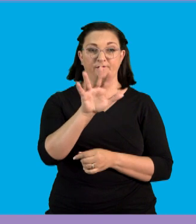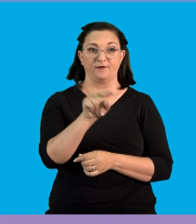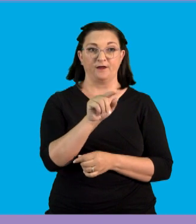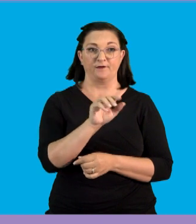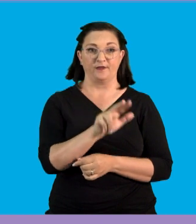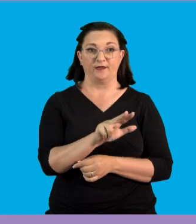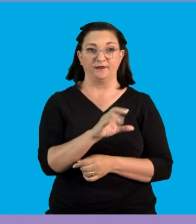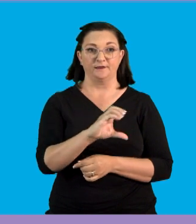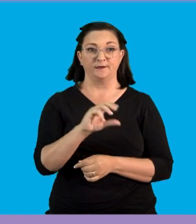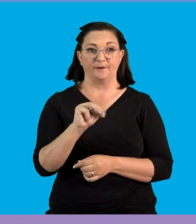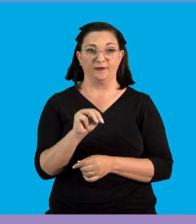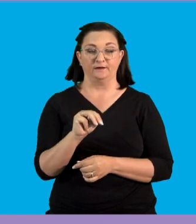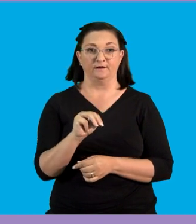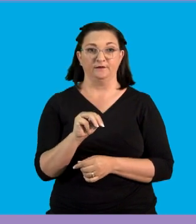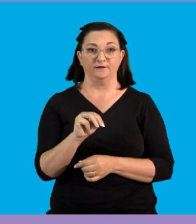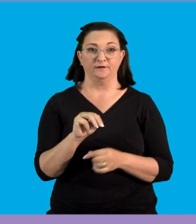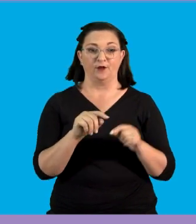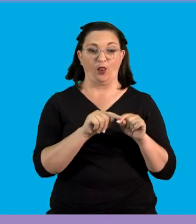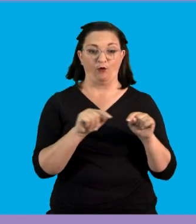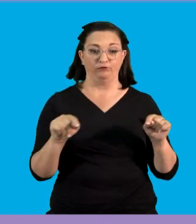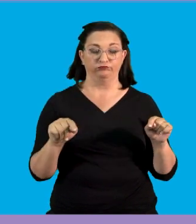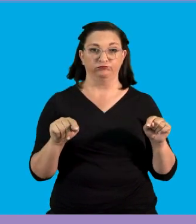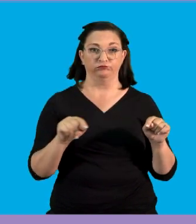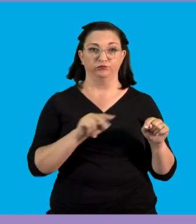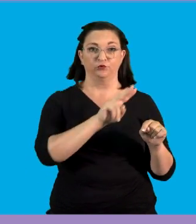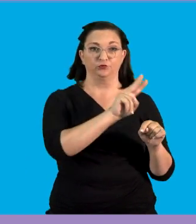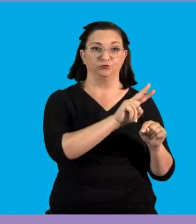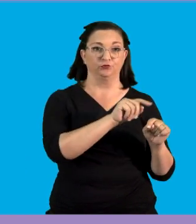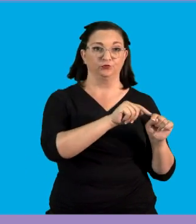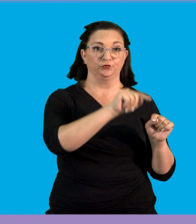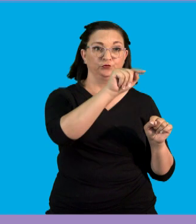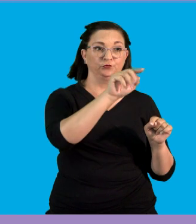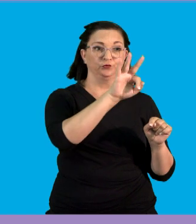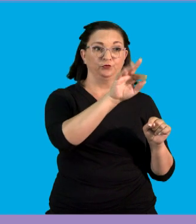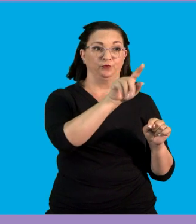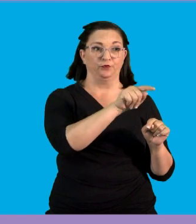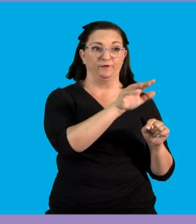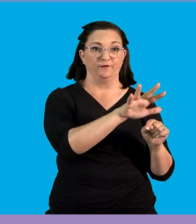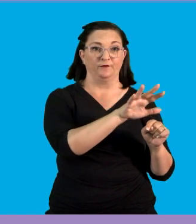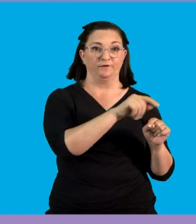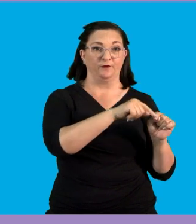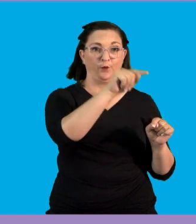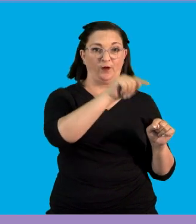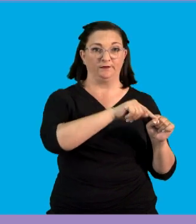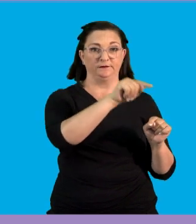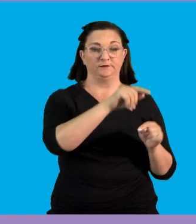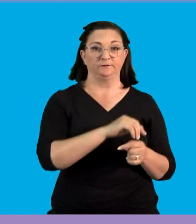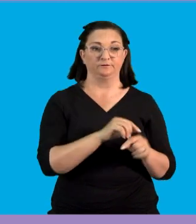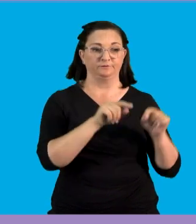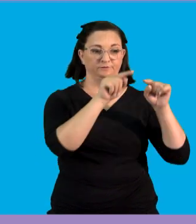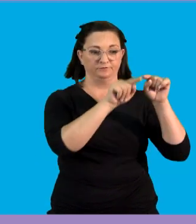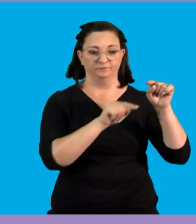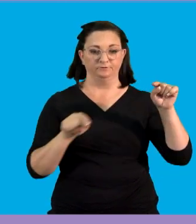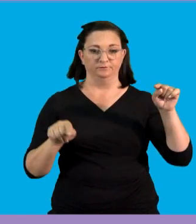5/8 centimeters long and 2 3/5 centimeters wide. What is the perimeter